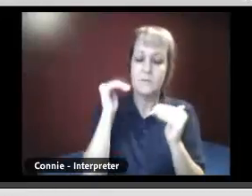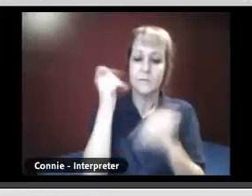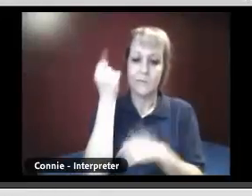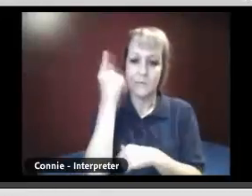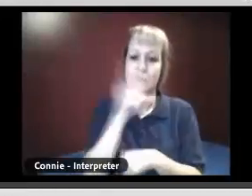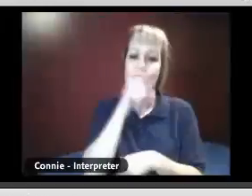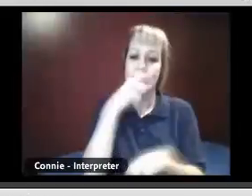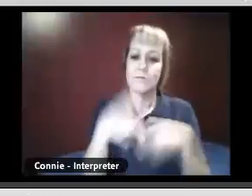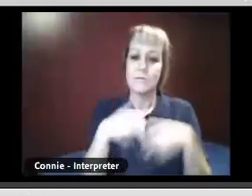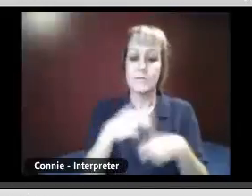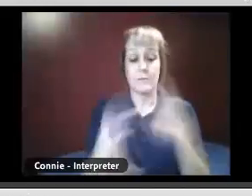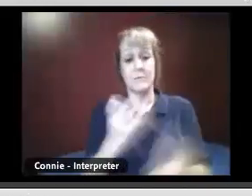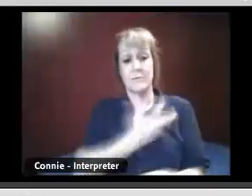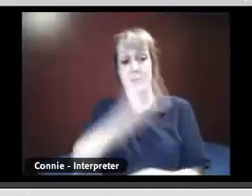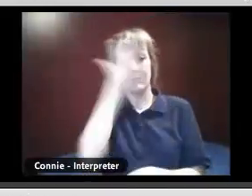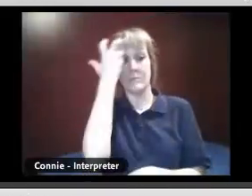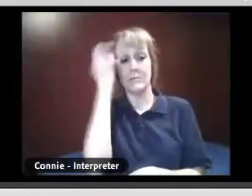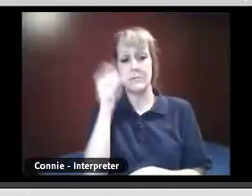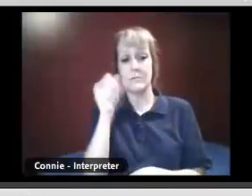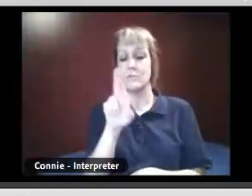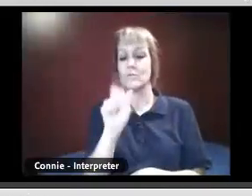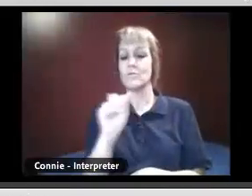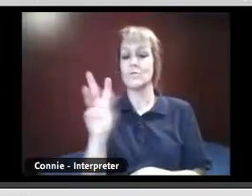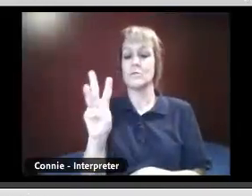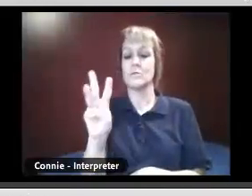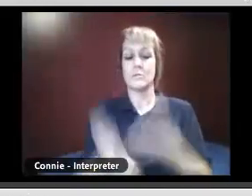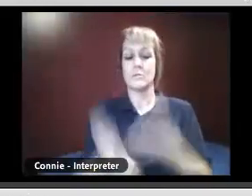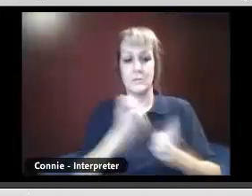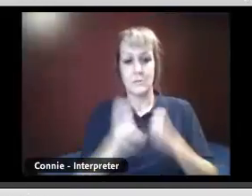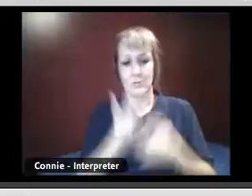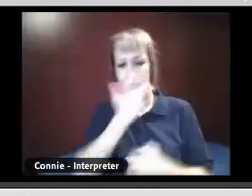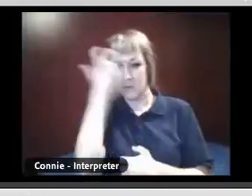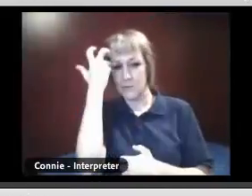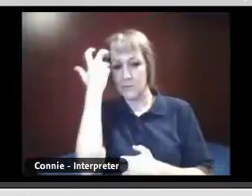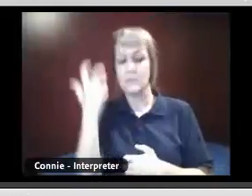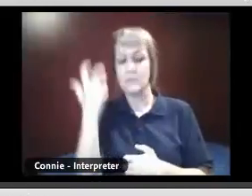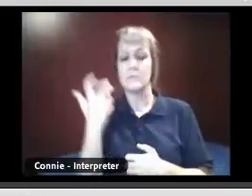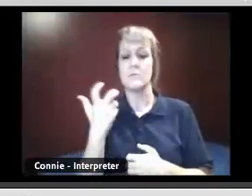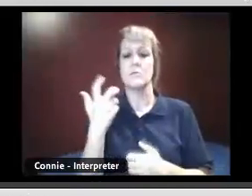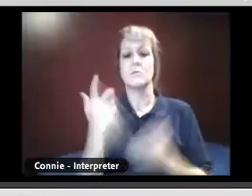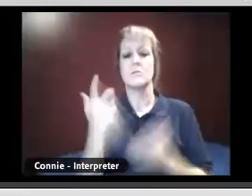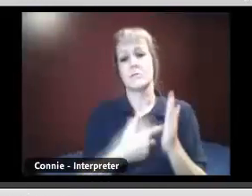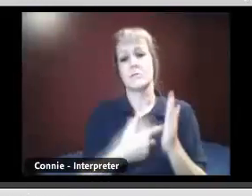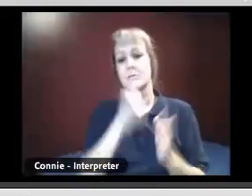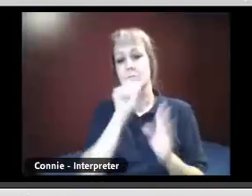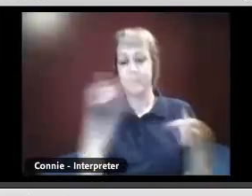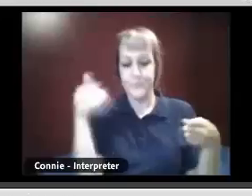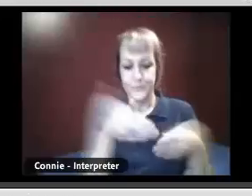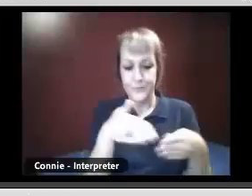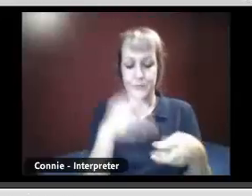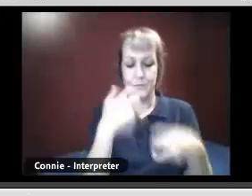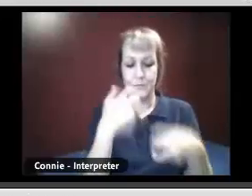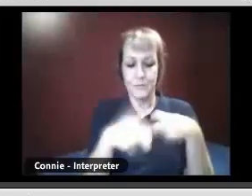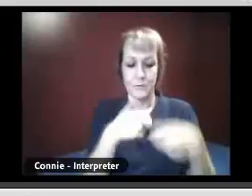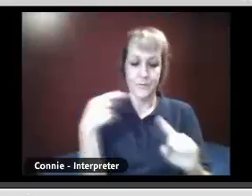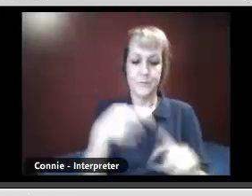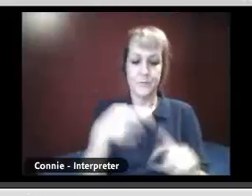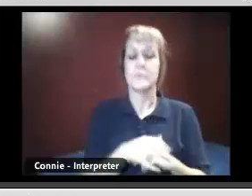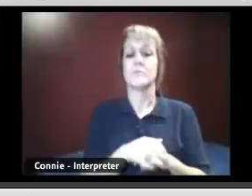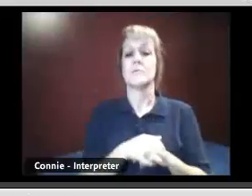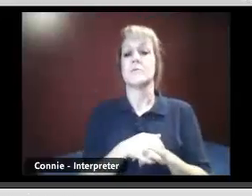that's raw emotion. And when people get angry, many times they don't ever get down to what the real issues are. So let's get down to business here and